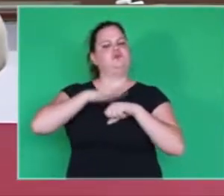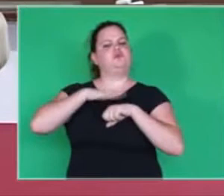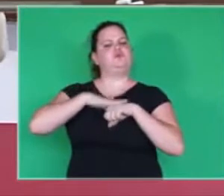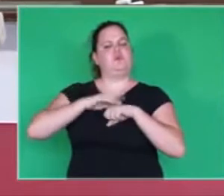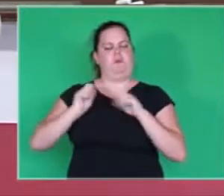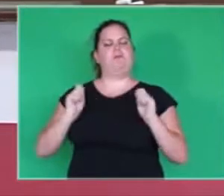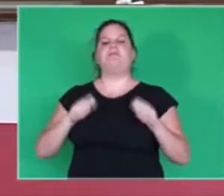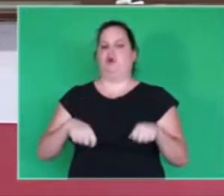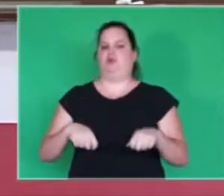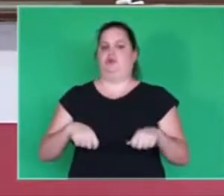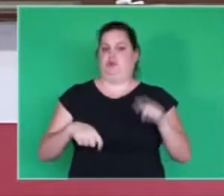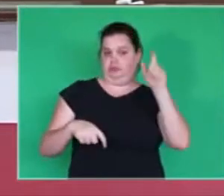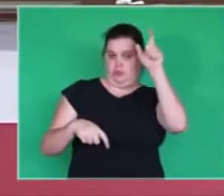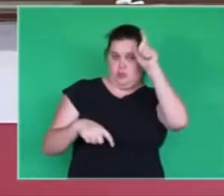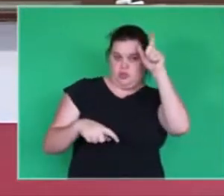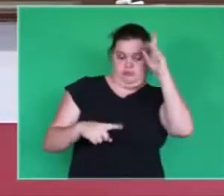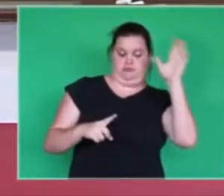satisfied,